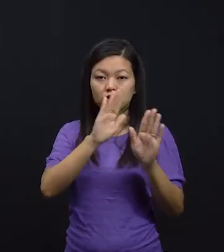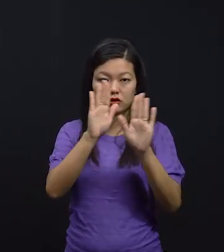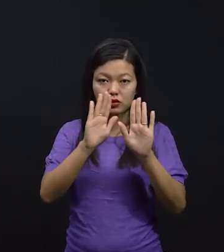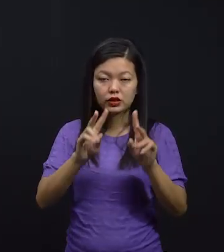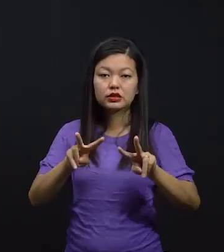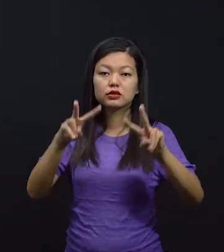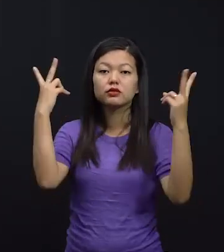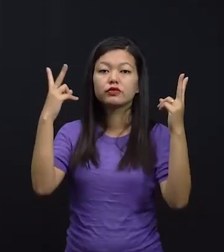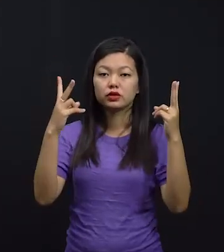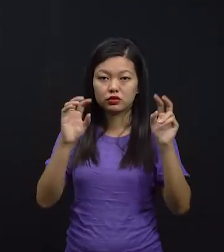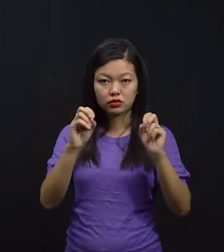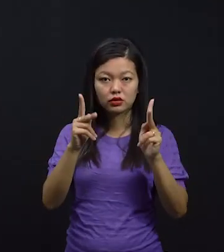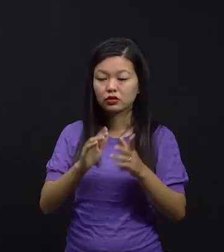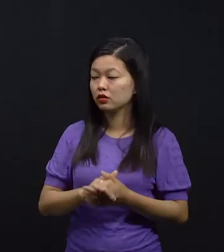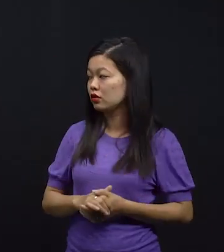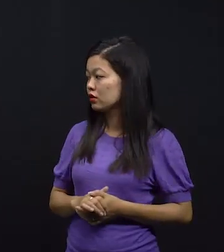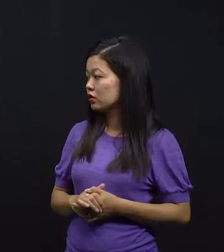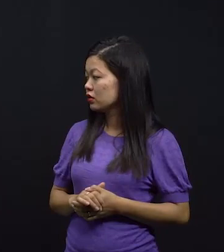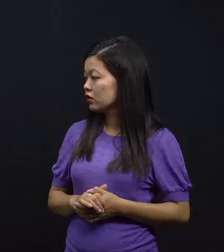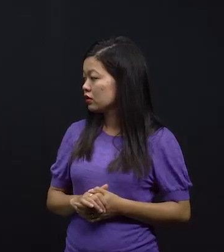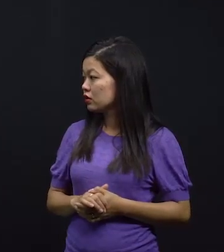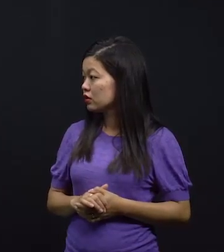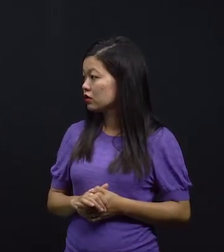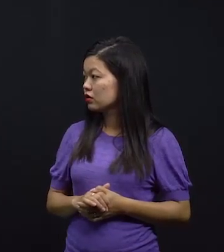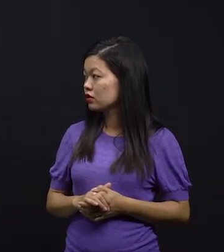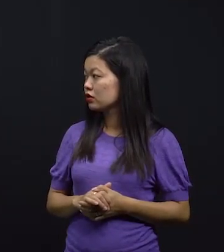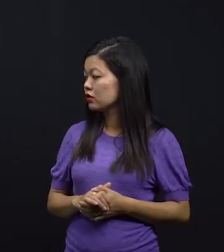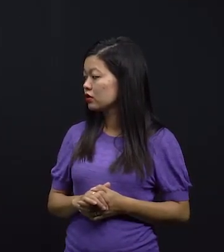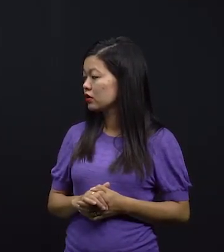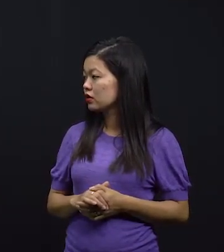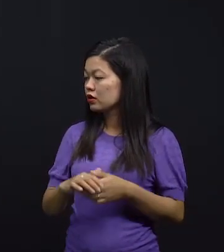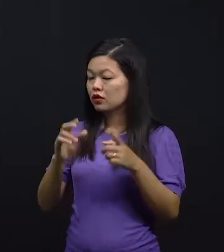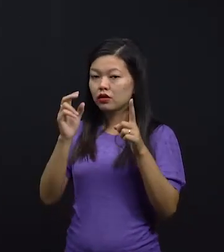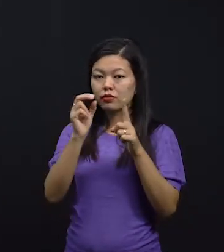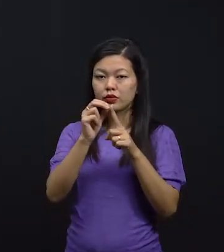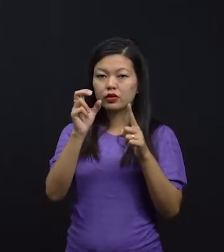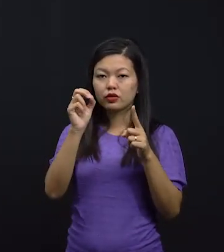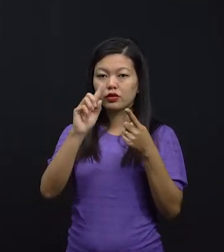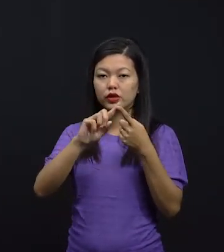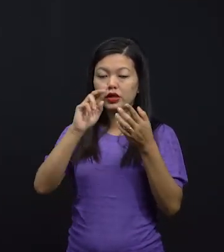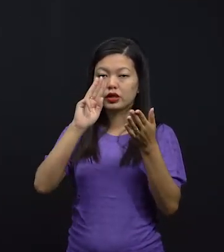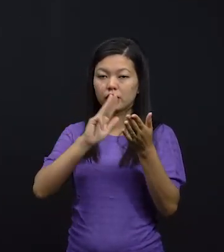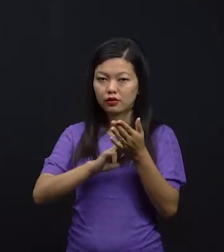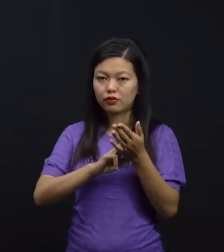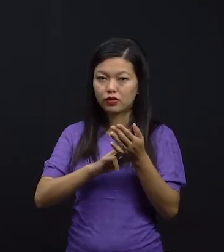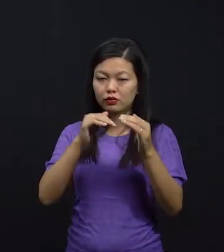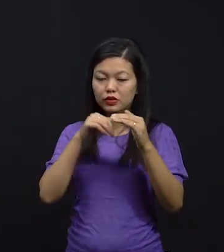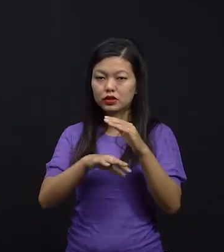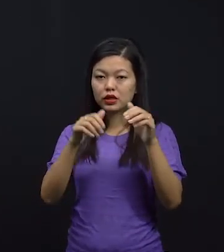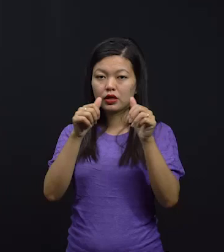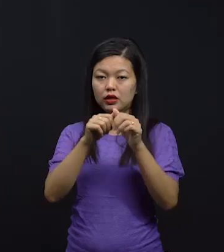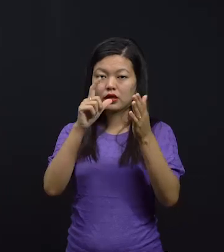of the poem, you will see that there is an alliteration, and I'm going to explain the word alliteration.